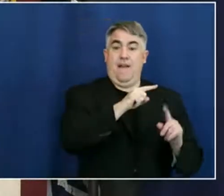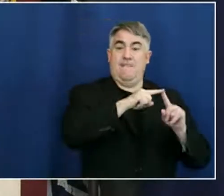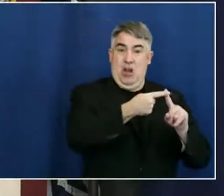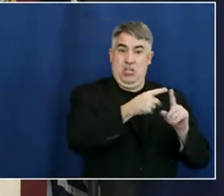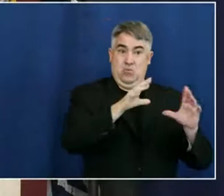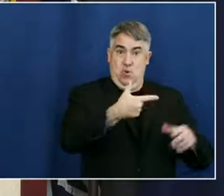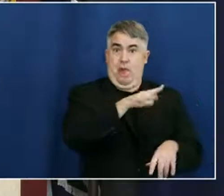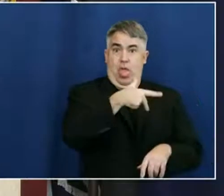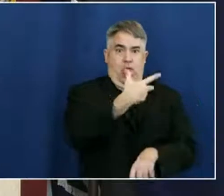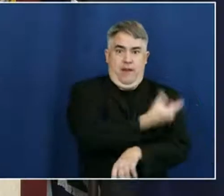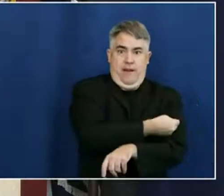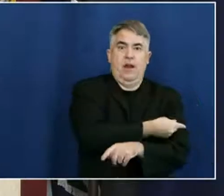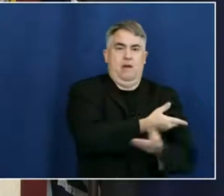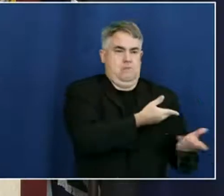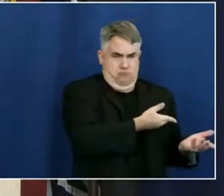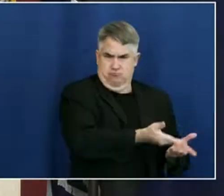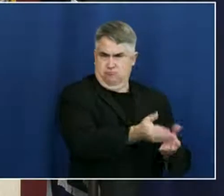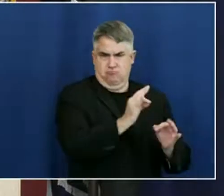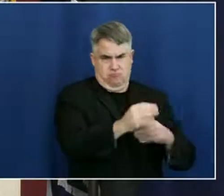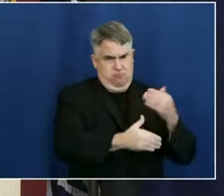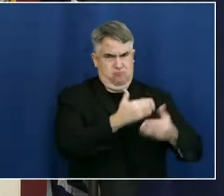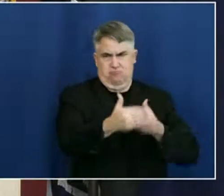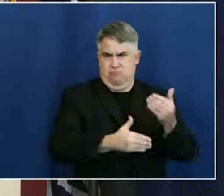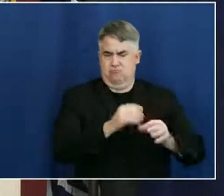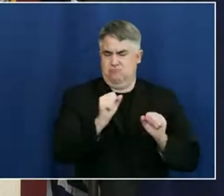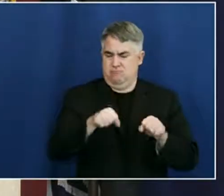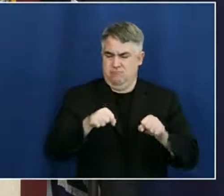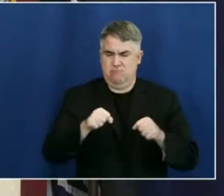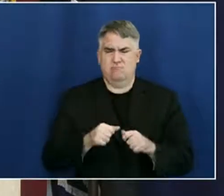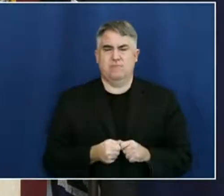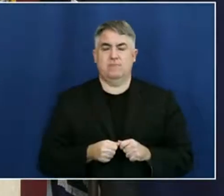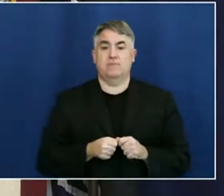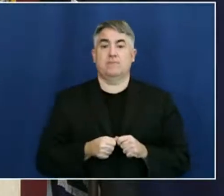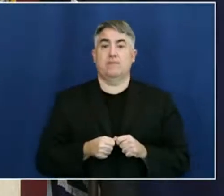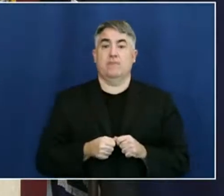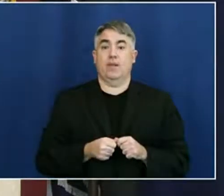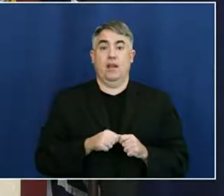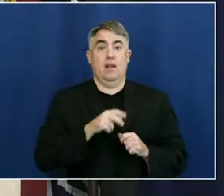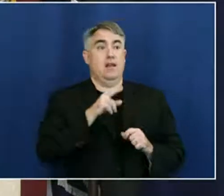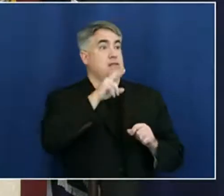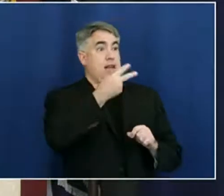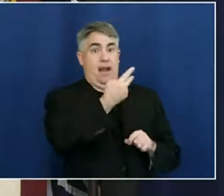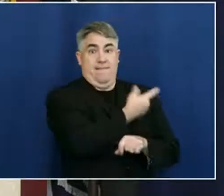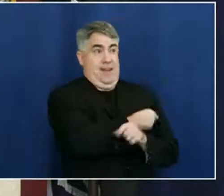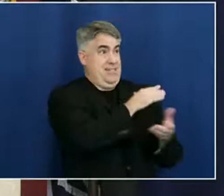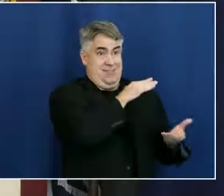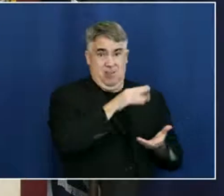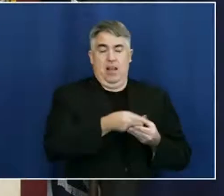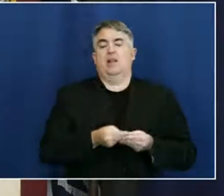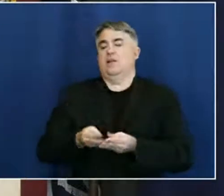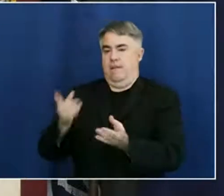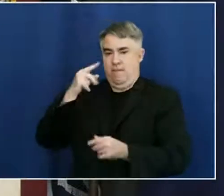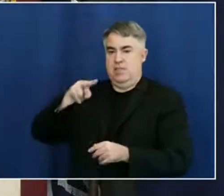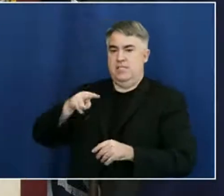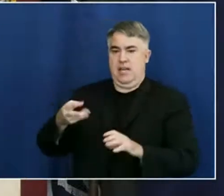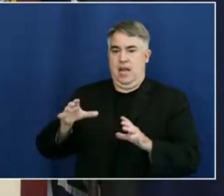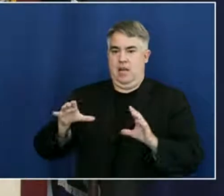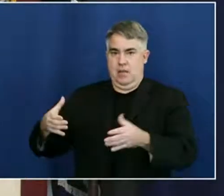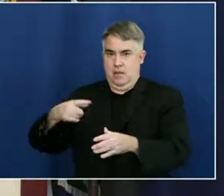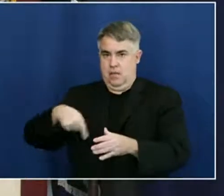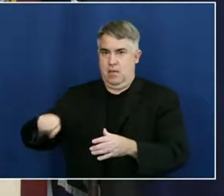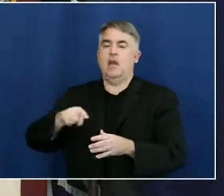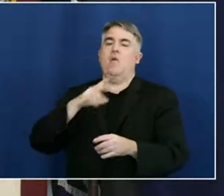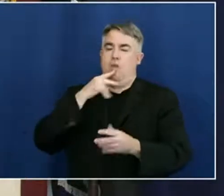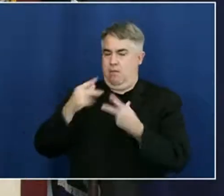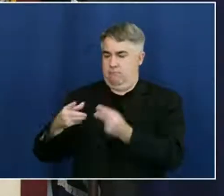new first dose appointments, and we will continue through that. While the superstations get a lot of the attention, we're obviously